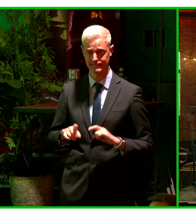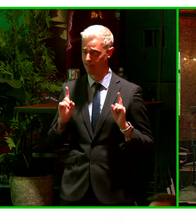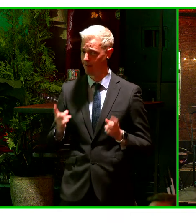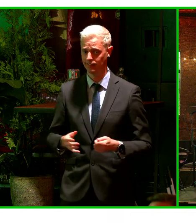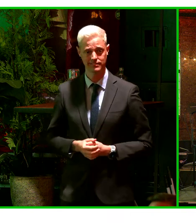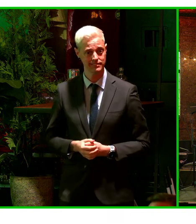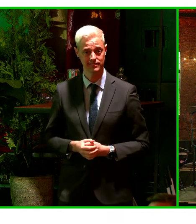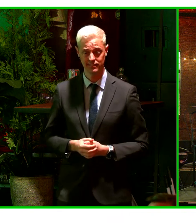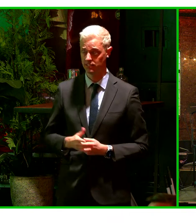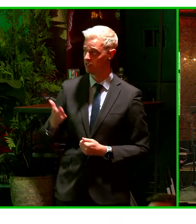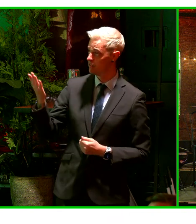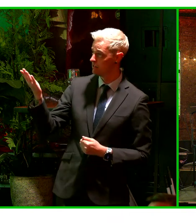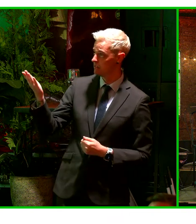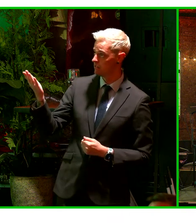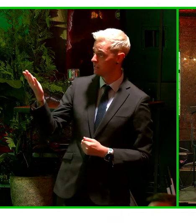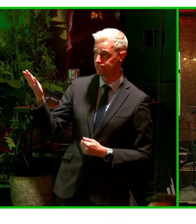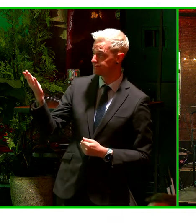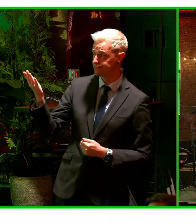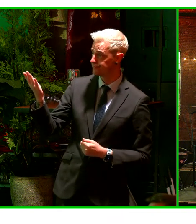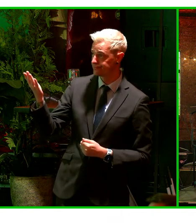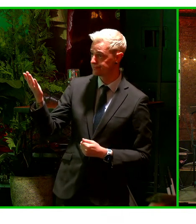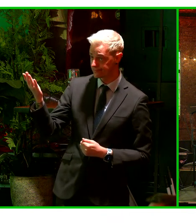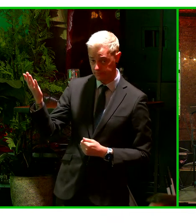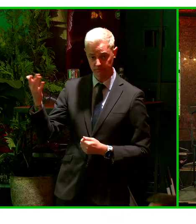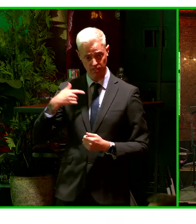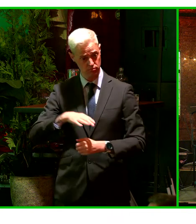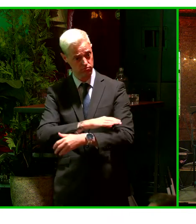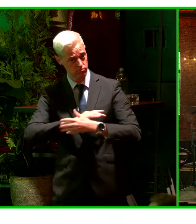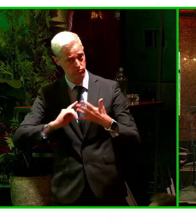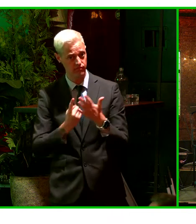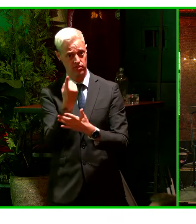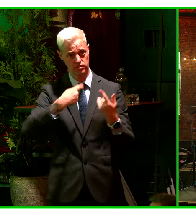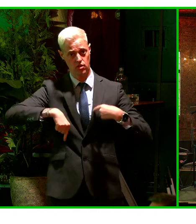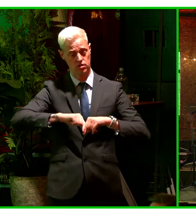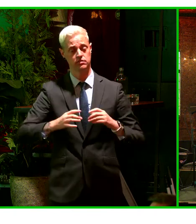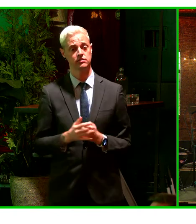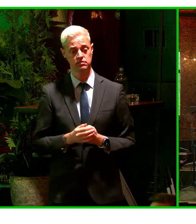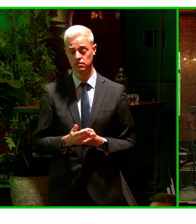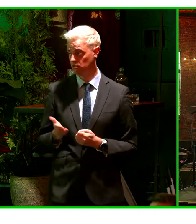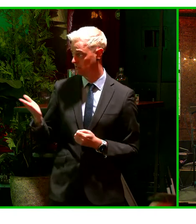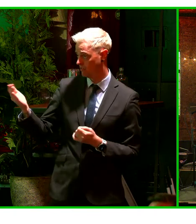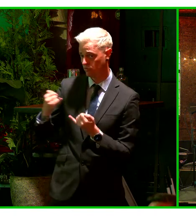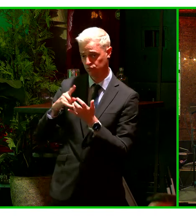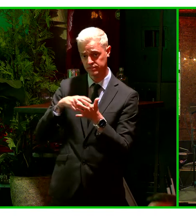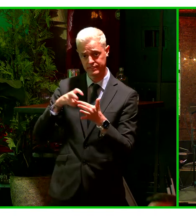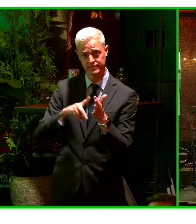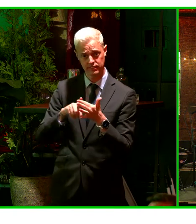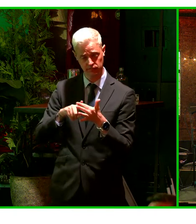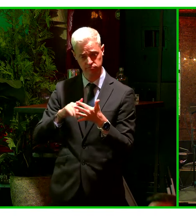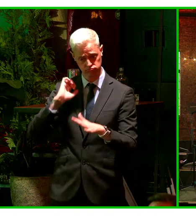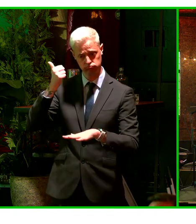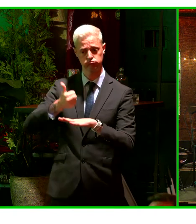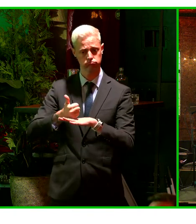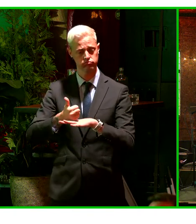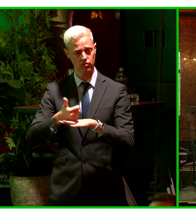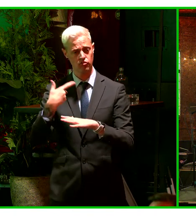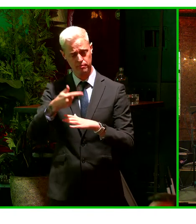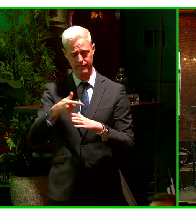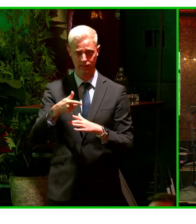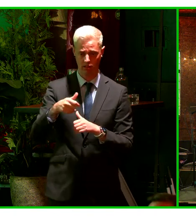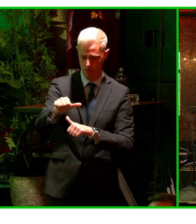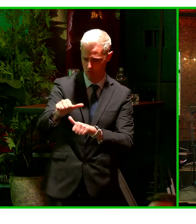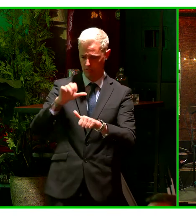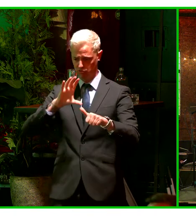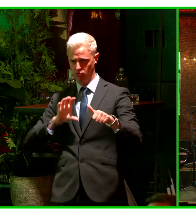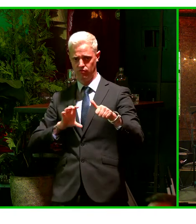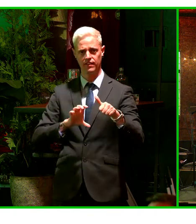think that message is such an, Steve was making it, such an important one in this discussion. We have set up a retrofit task force to try and